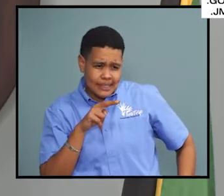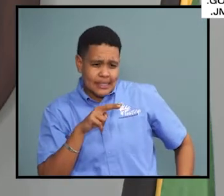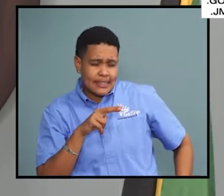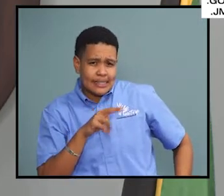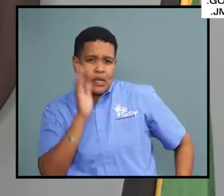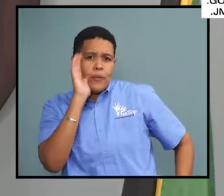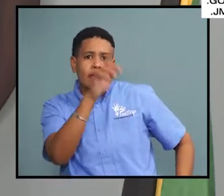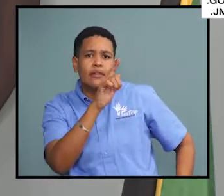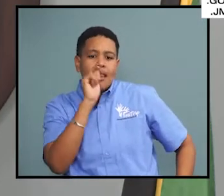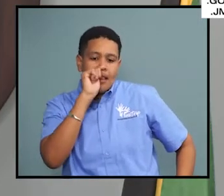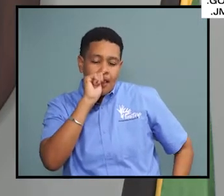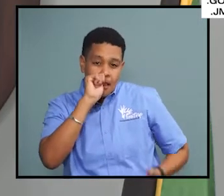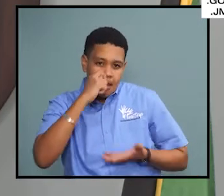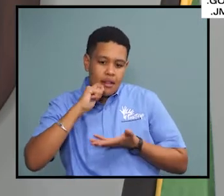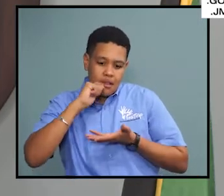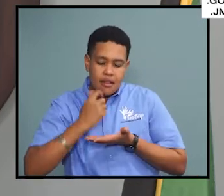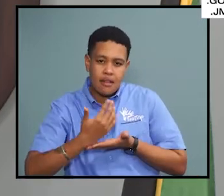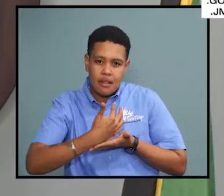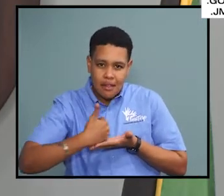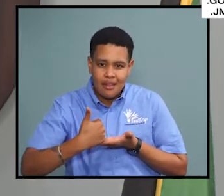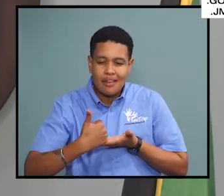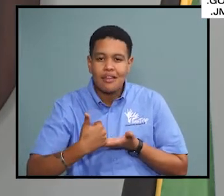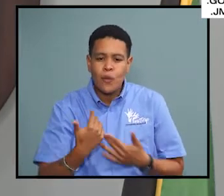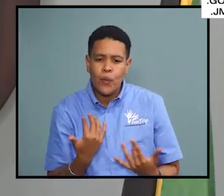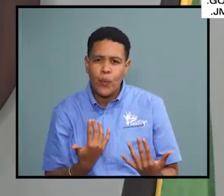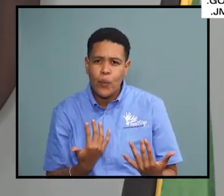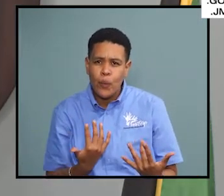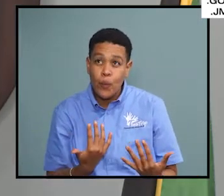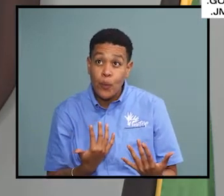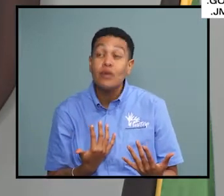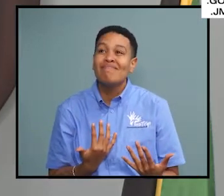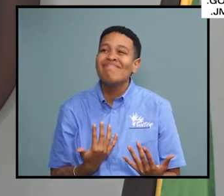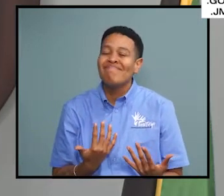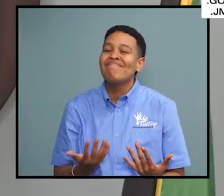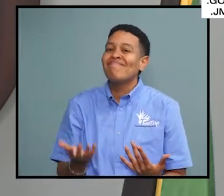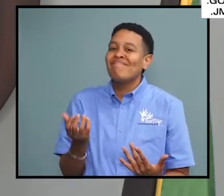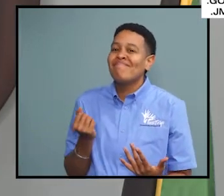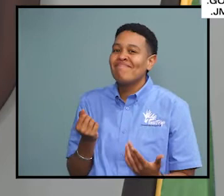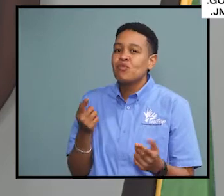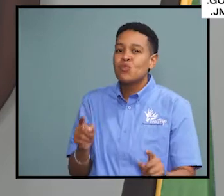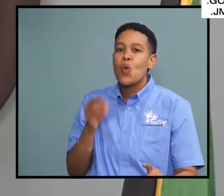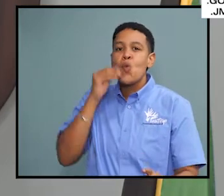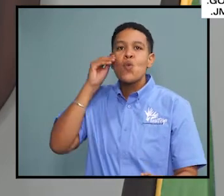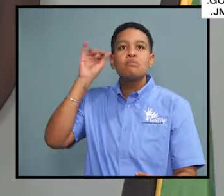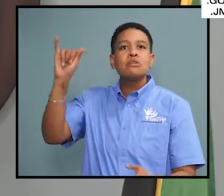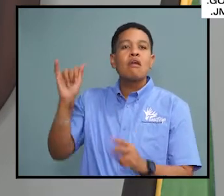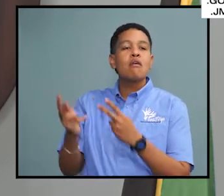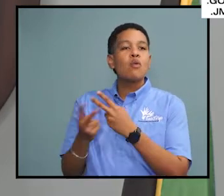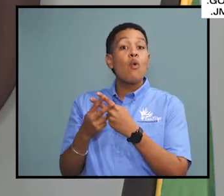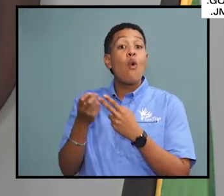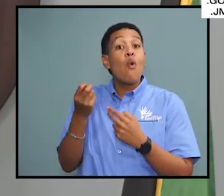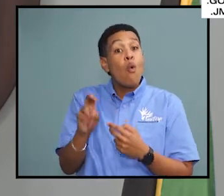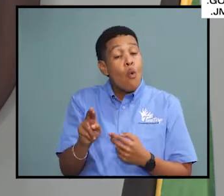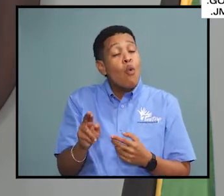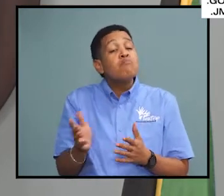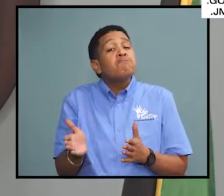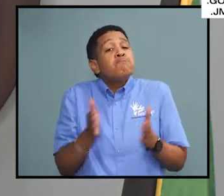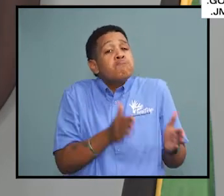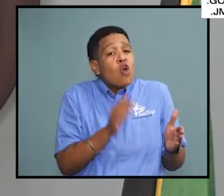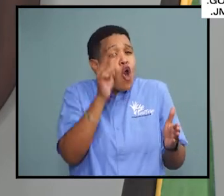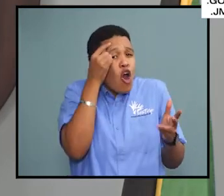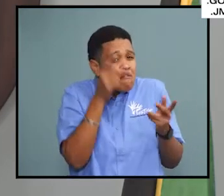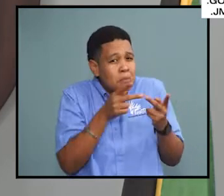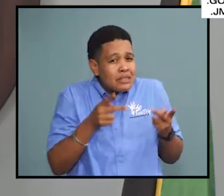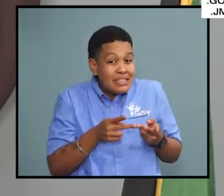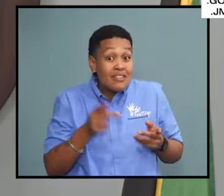have their samples taken and await their test results under quarantine at home or in a government facility as